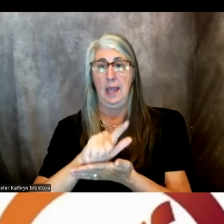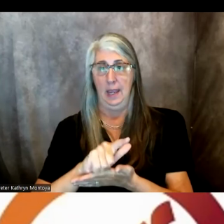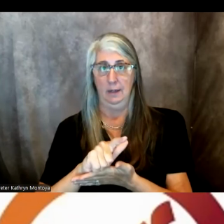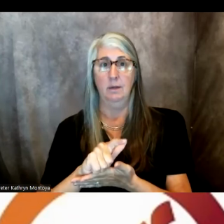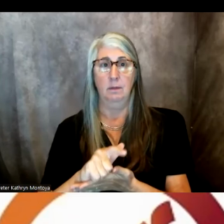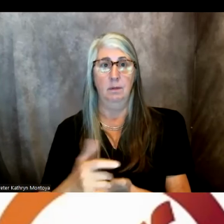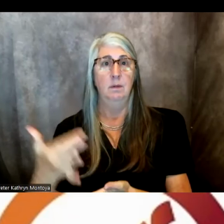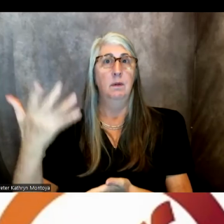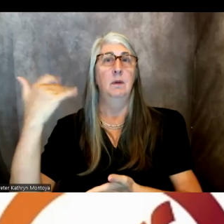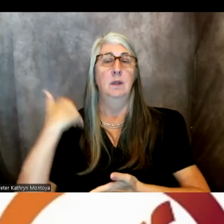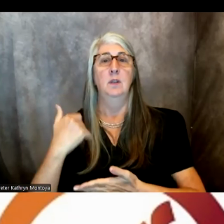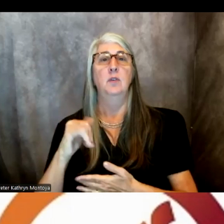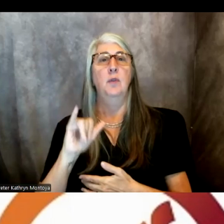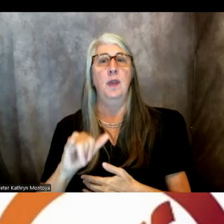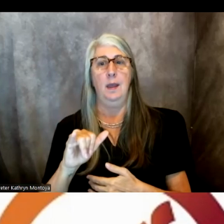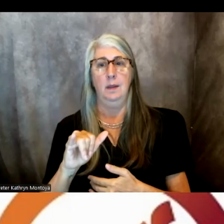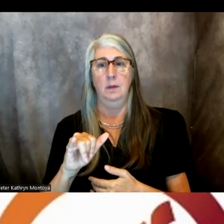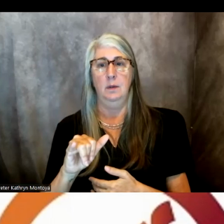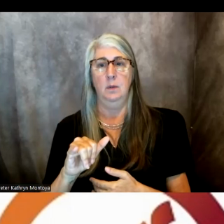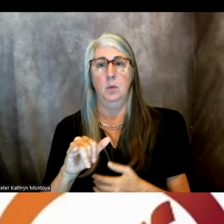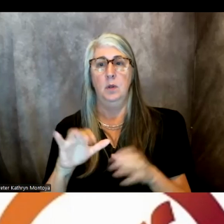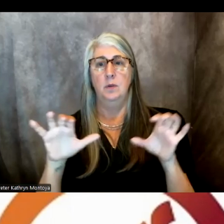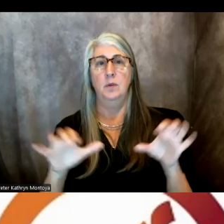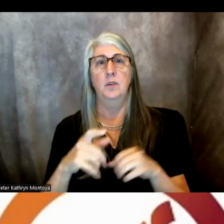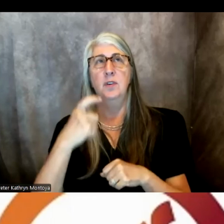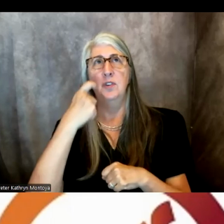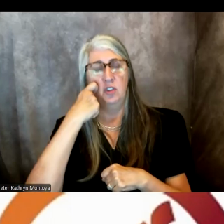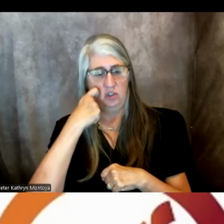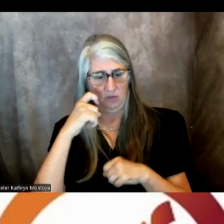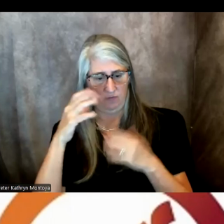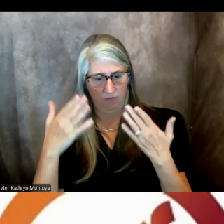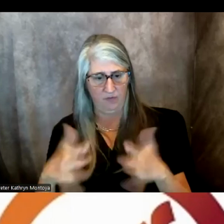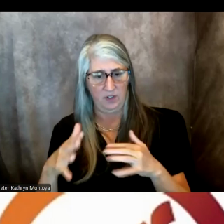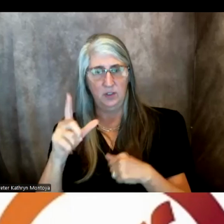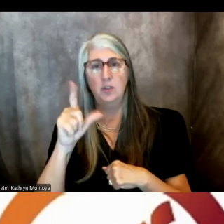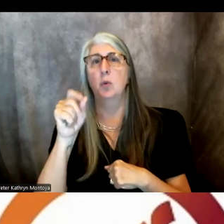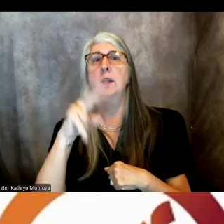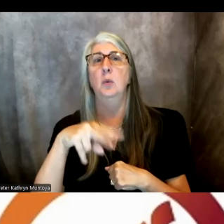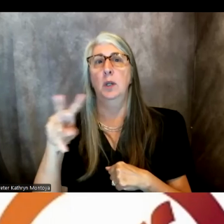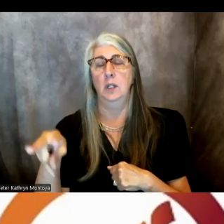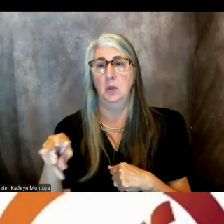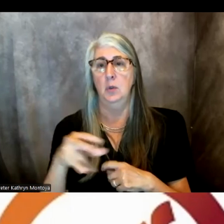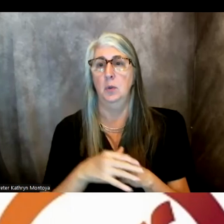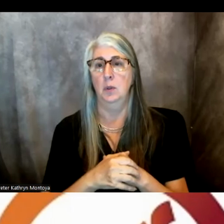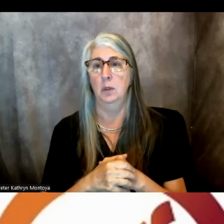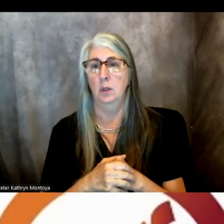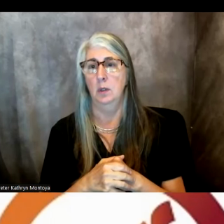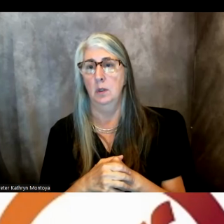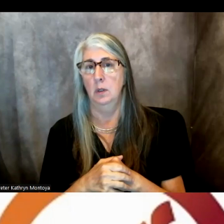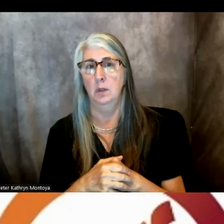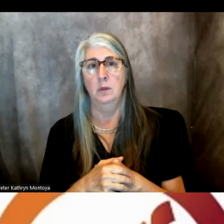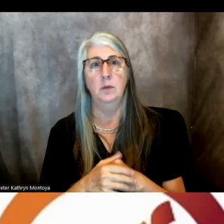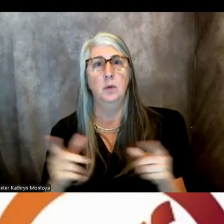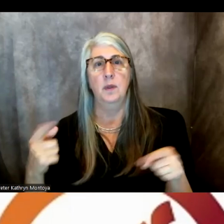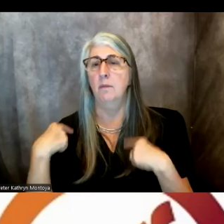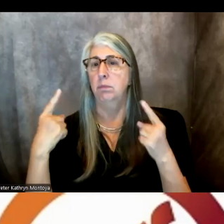was only done back in 2022. So nearly 100 years before